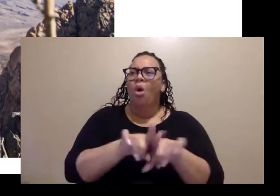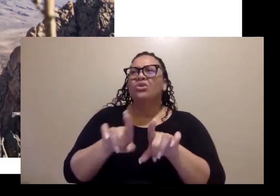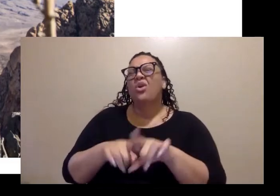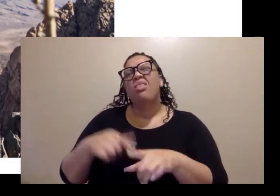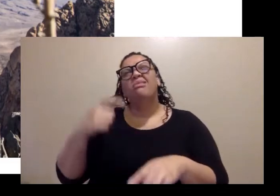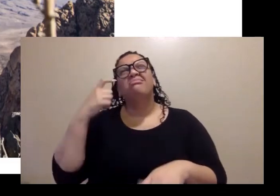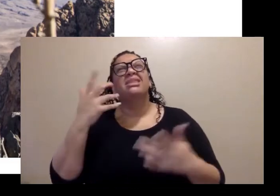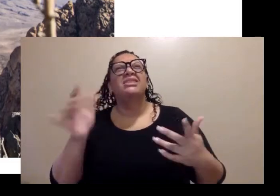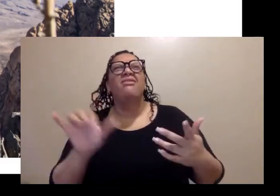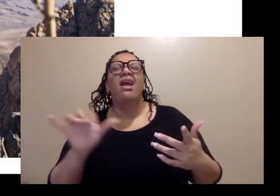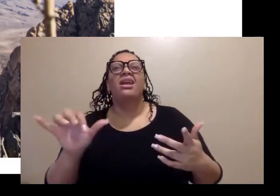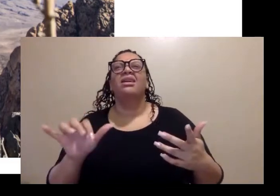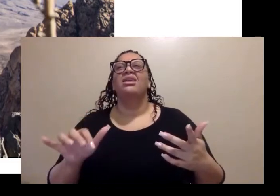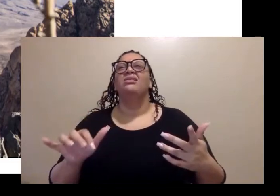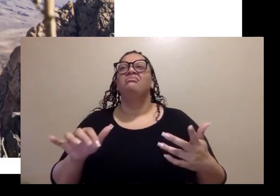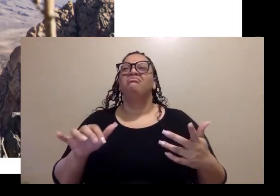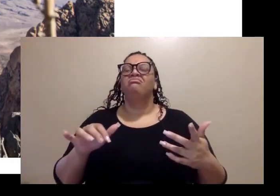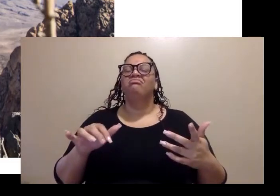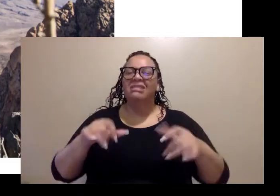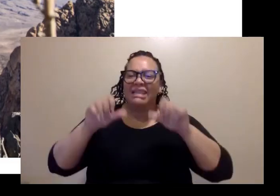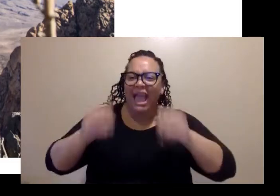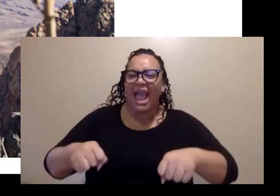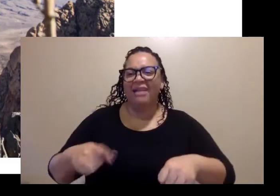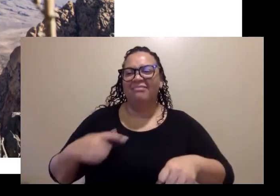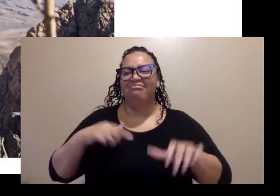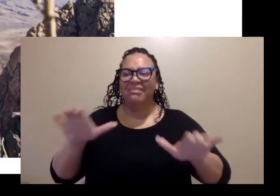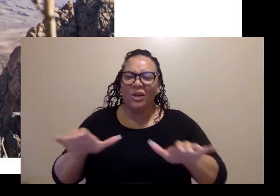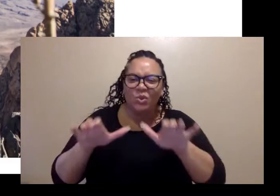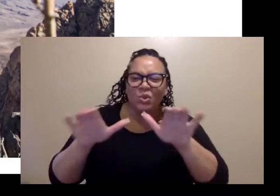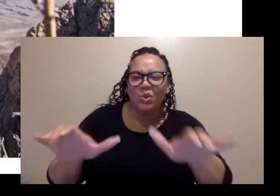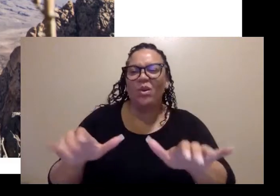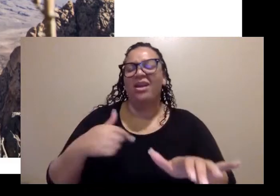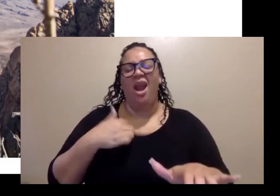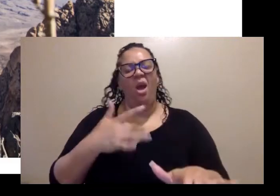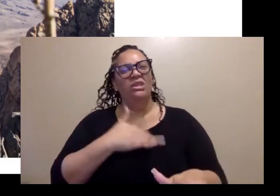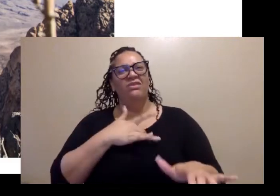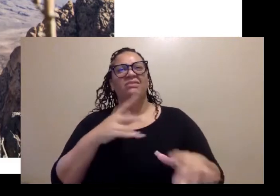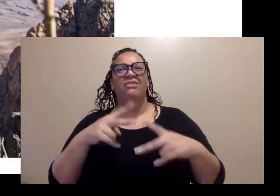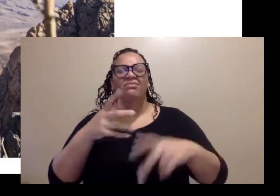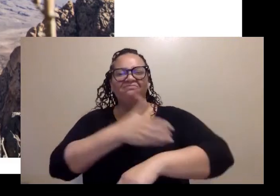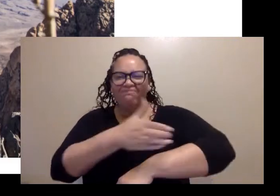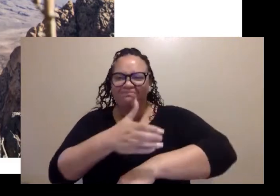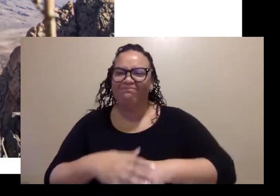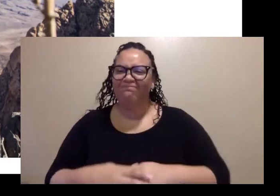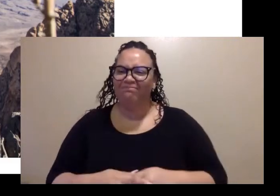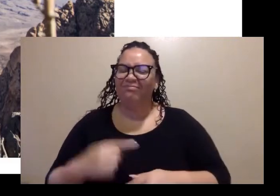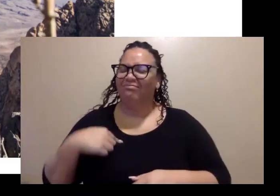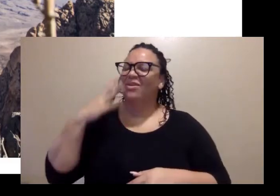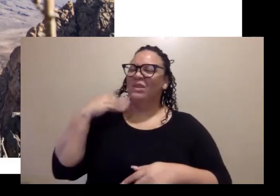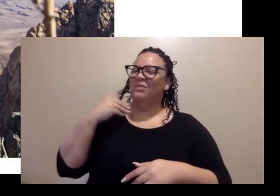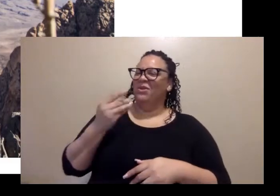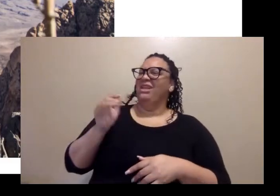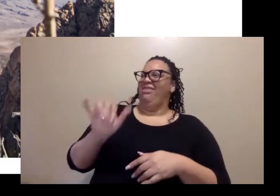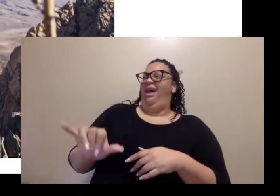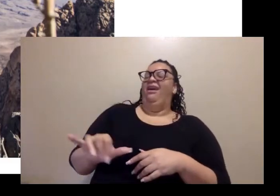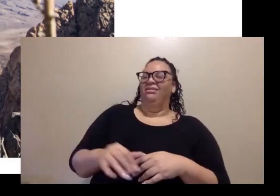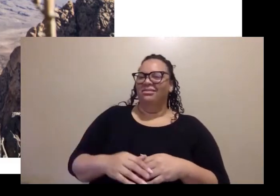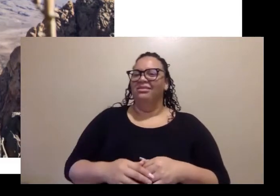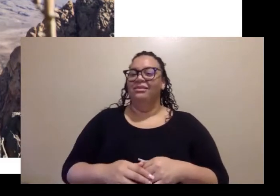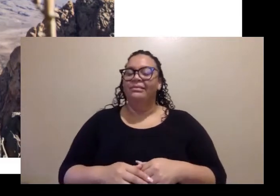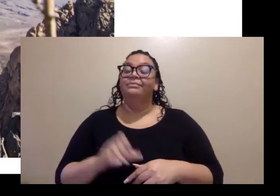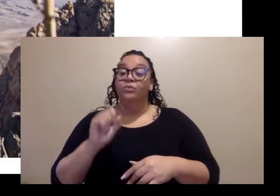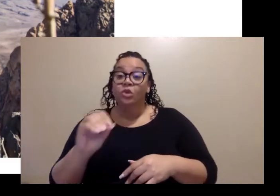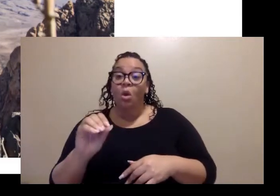and also empowerment and strength that I was experiencing as well too. And so with that